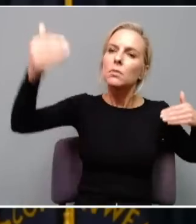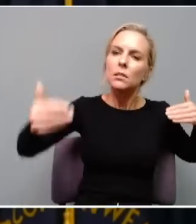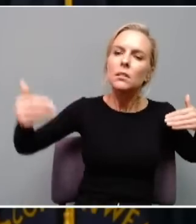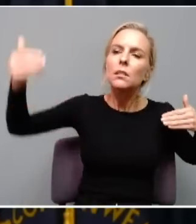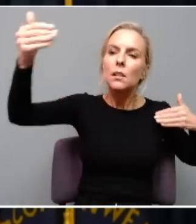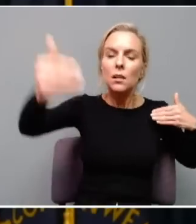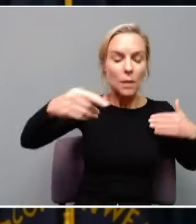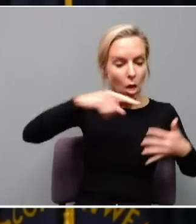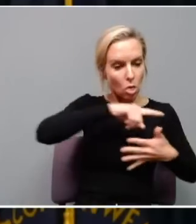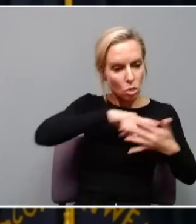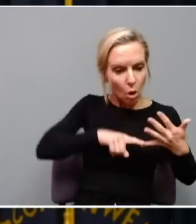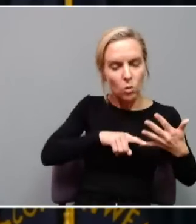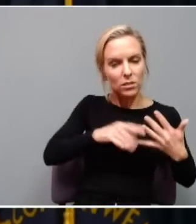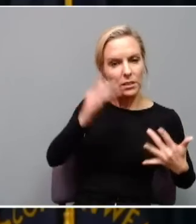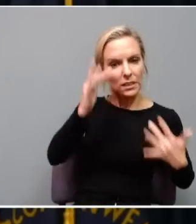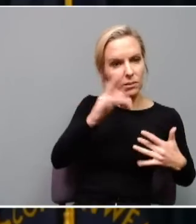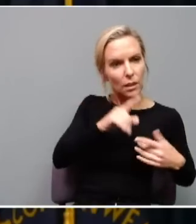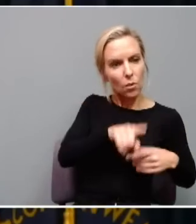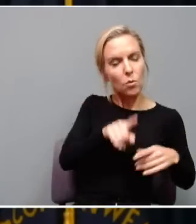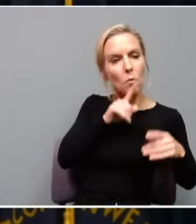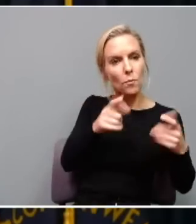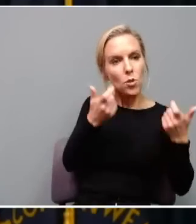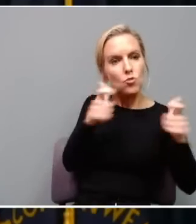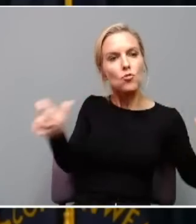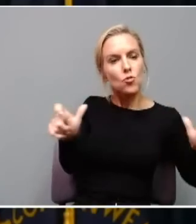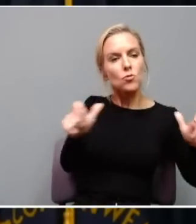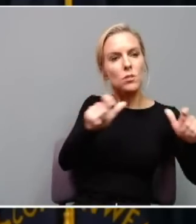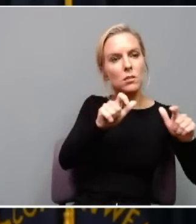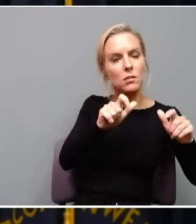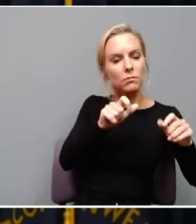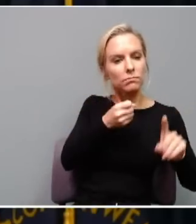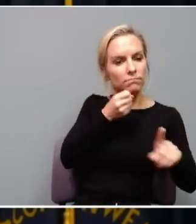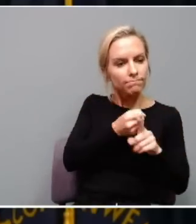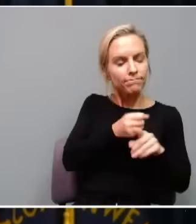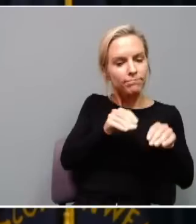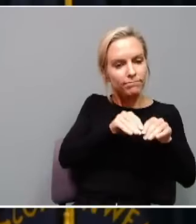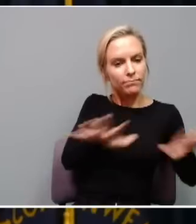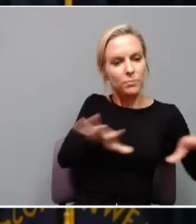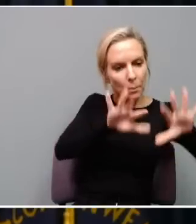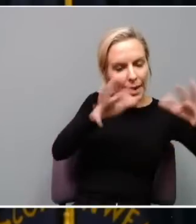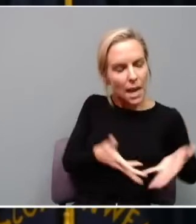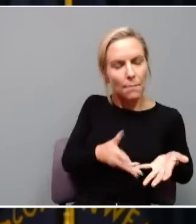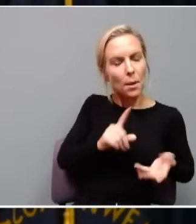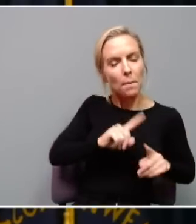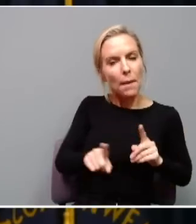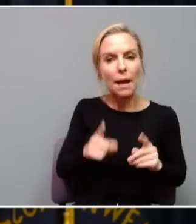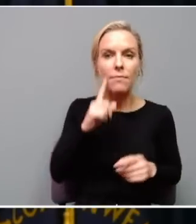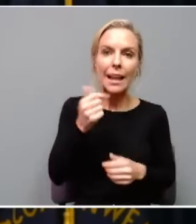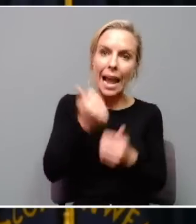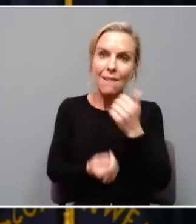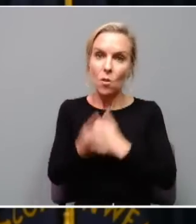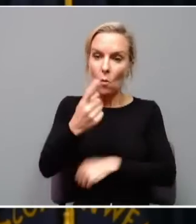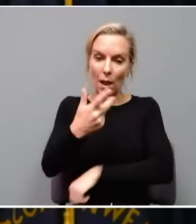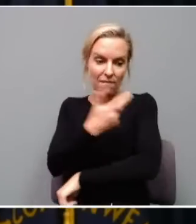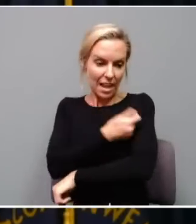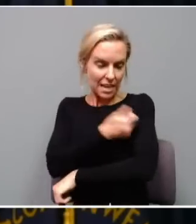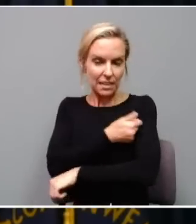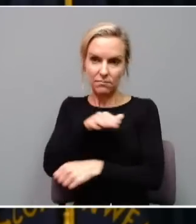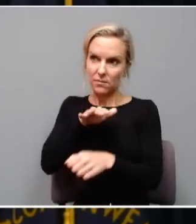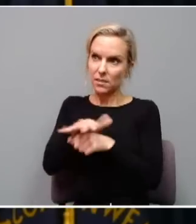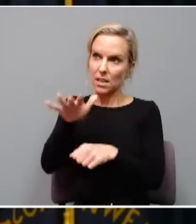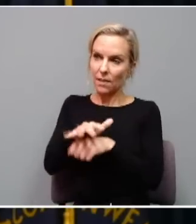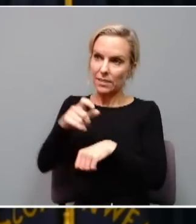think it depends. The vaccines are holding up pretty well. If we got everybody vaccinated in enough time here in the United States